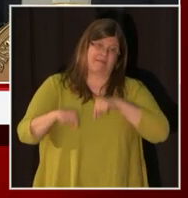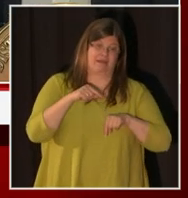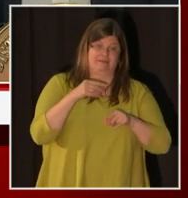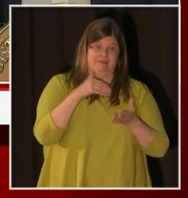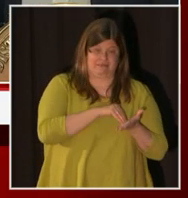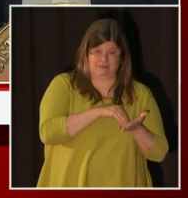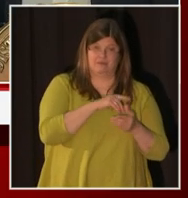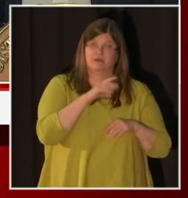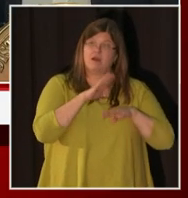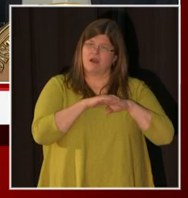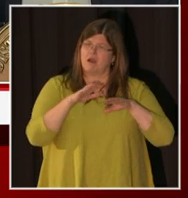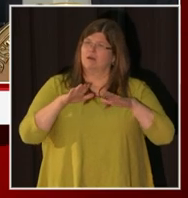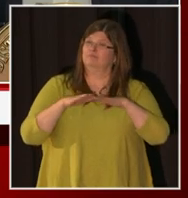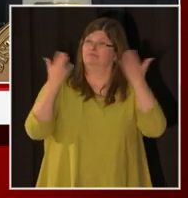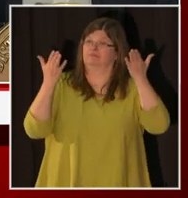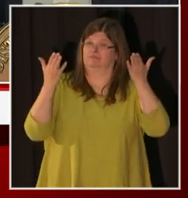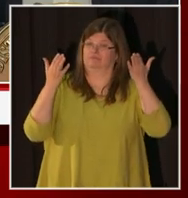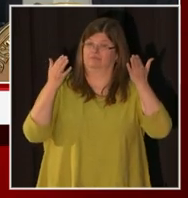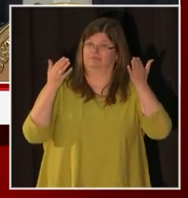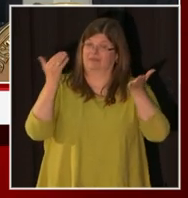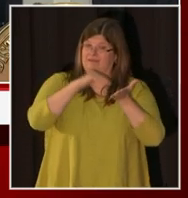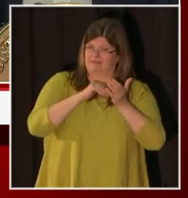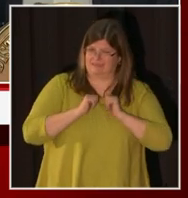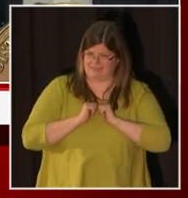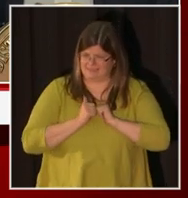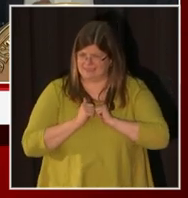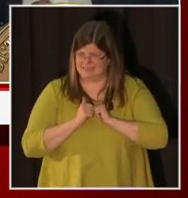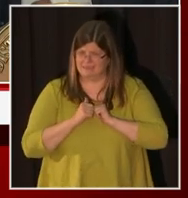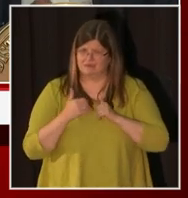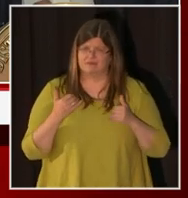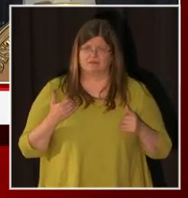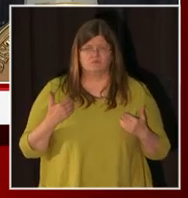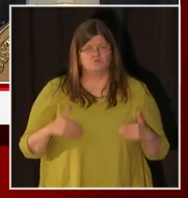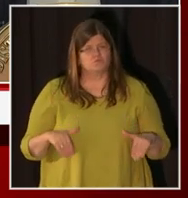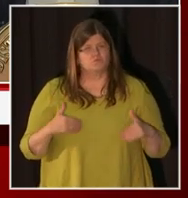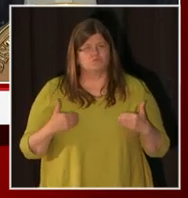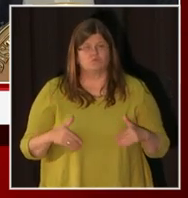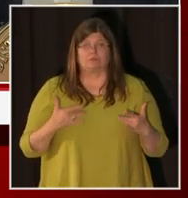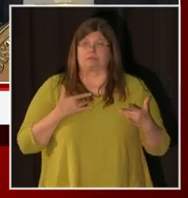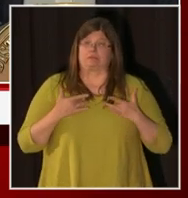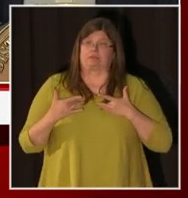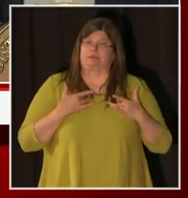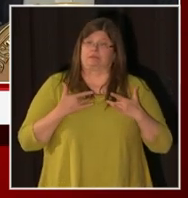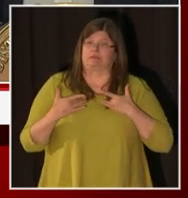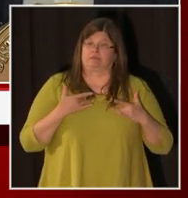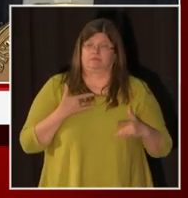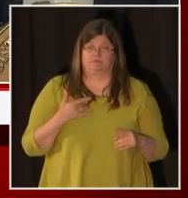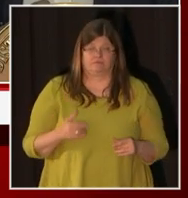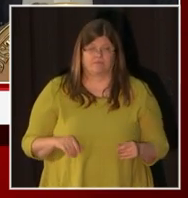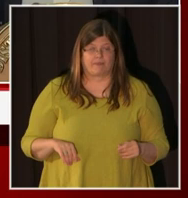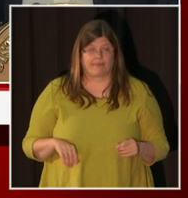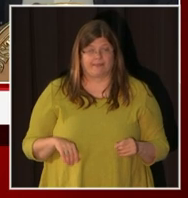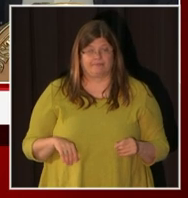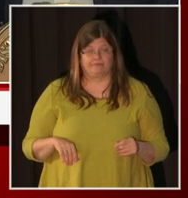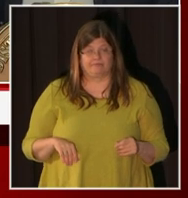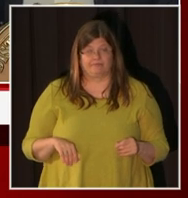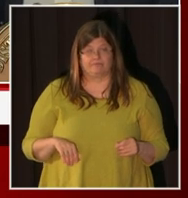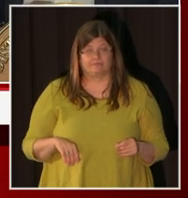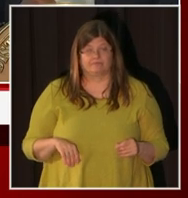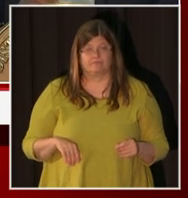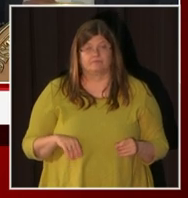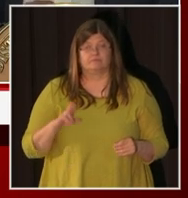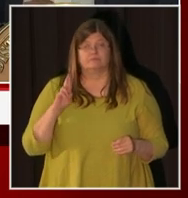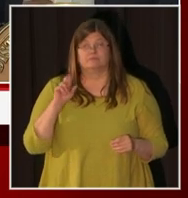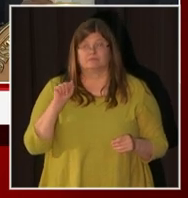the very distressing aspects of this pandemic has been the racial inequities and how they